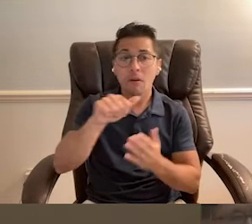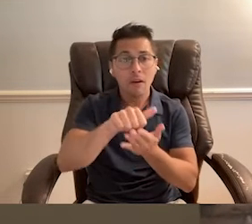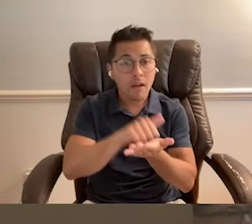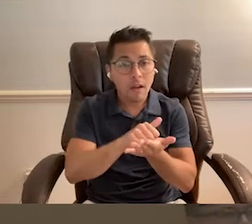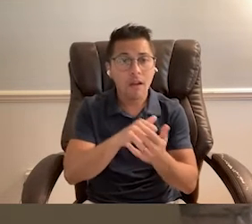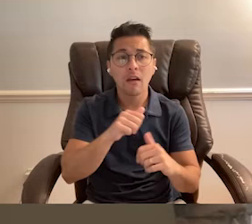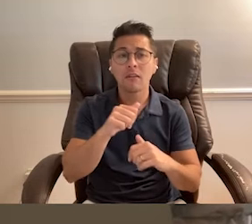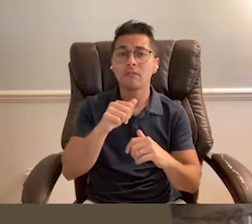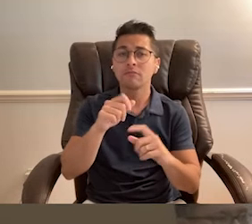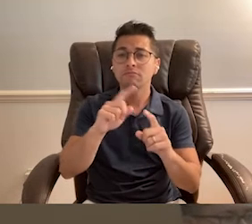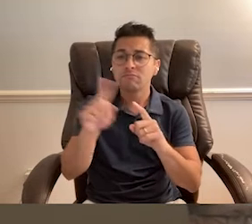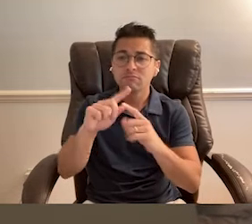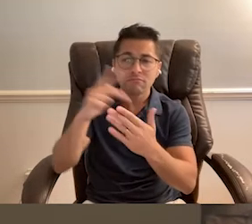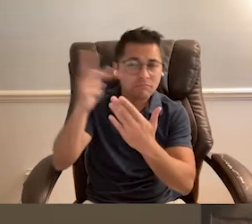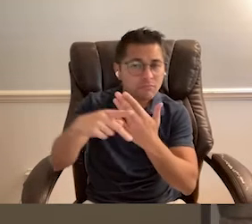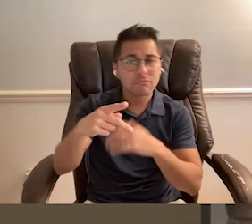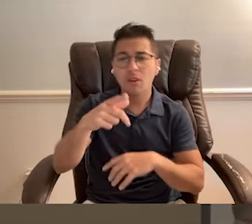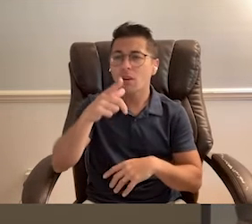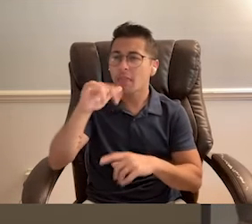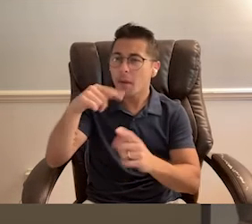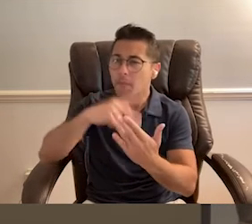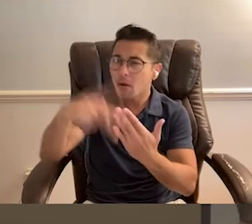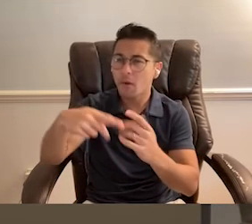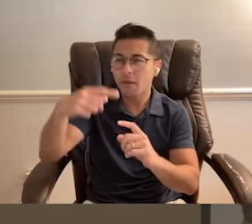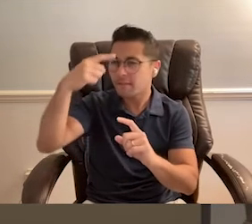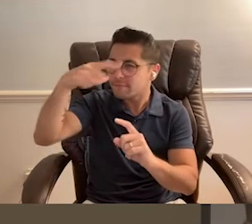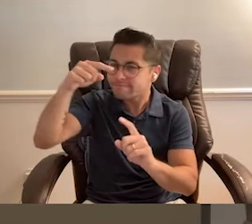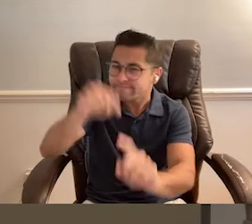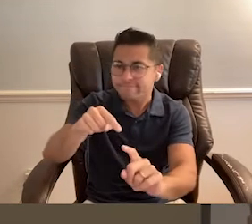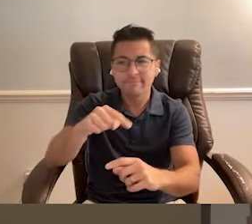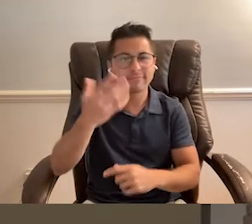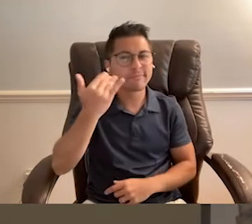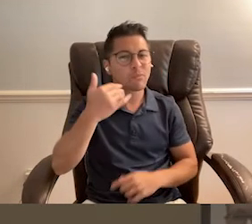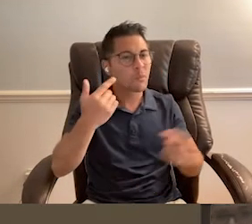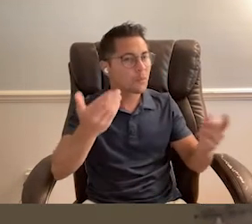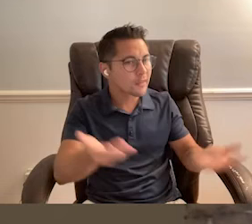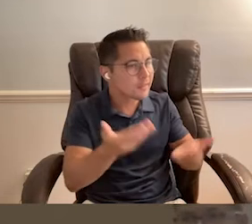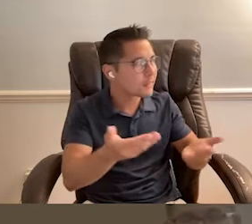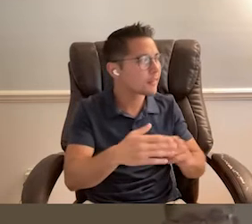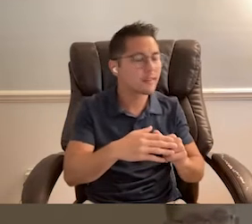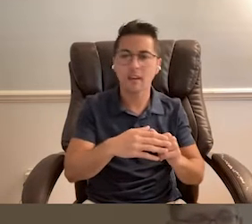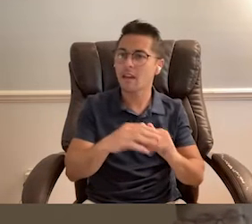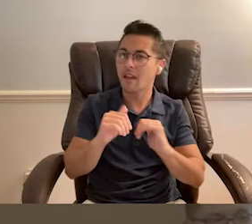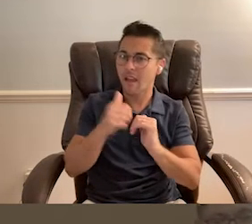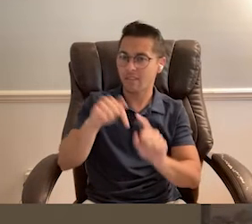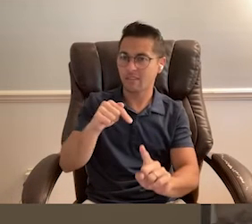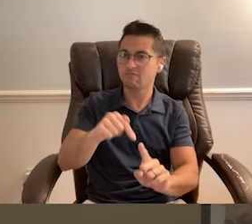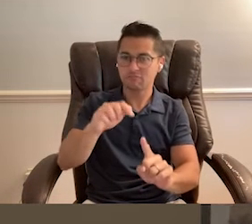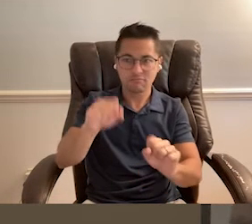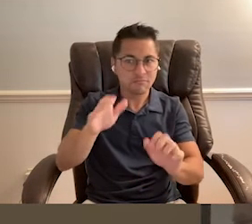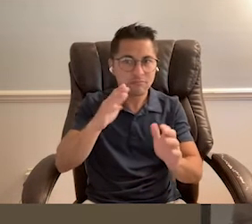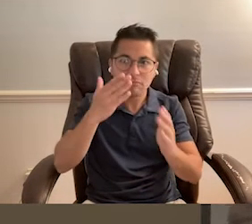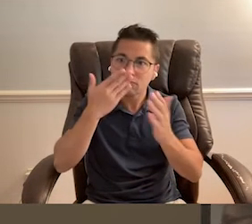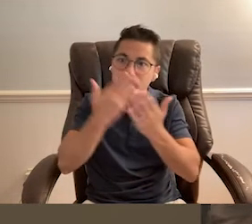it's for, why we're here, what we're doing, and how this could be a really great financial tool for you, your family, and your